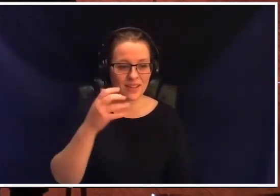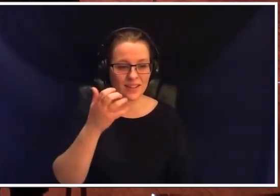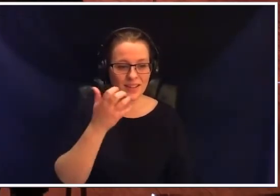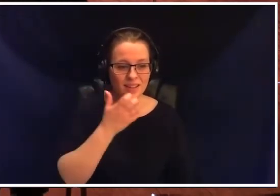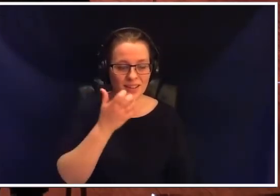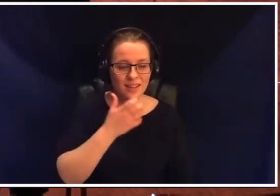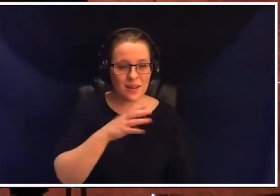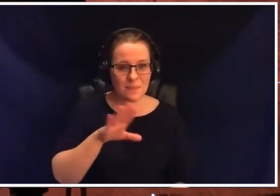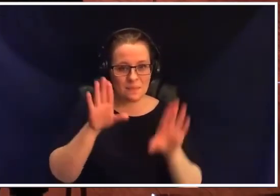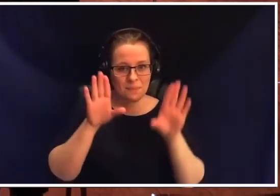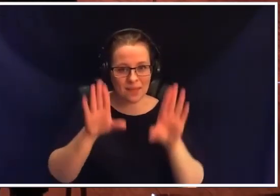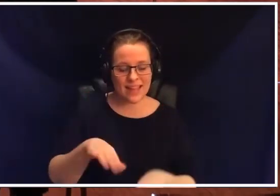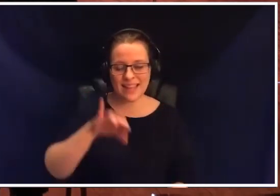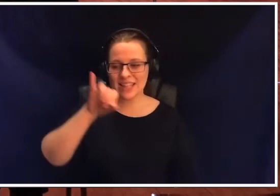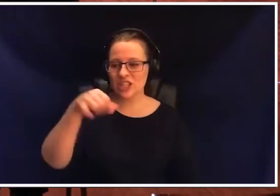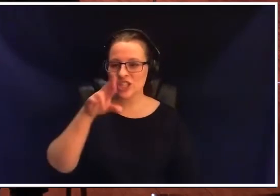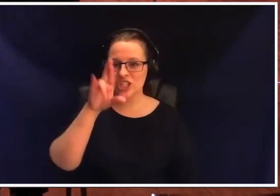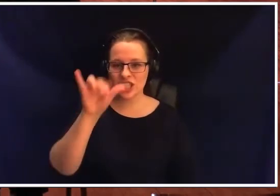Jerry Ensemble.